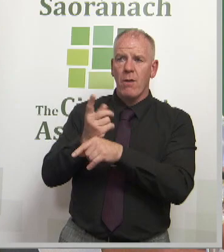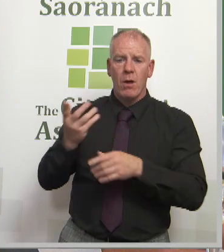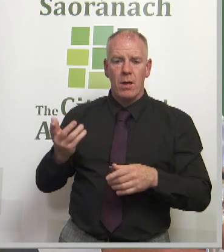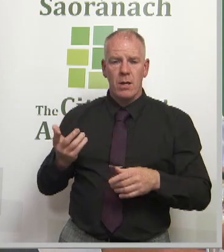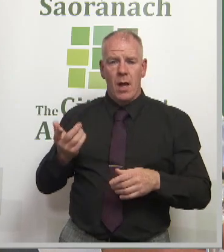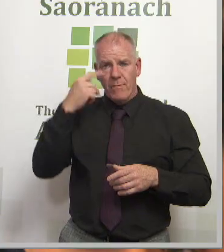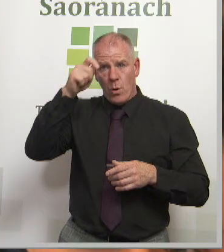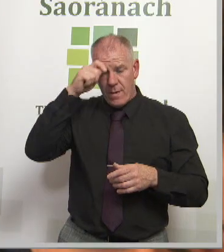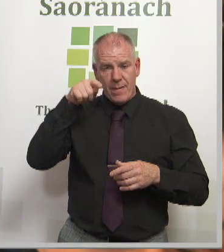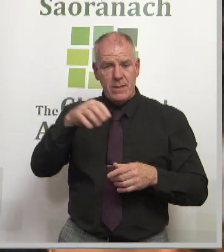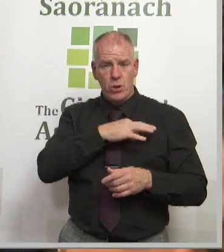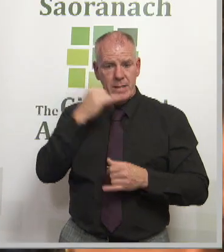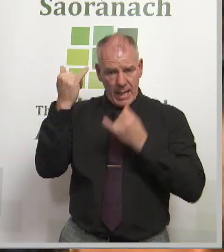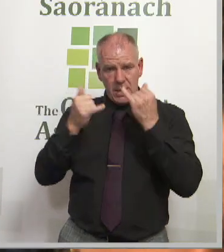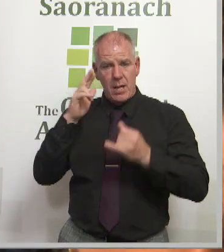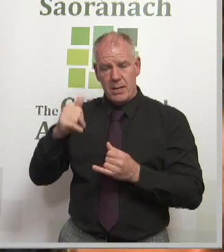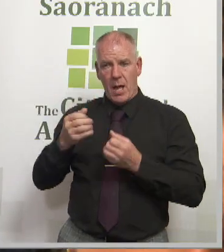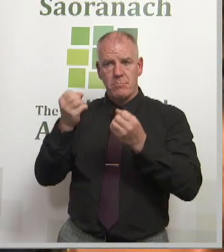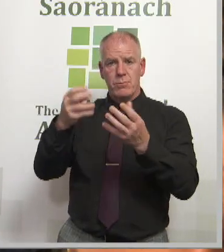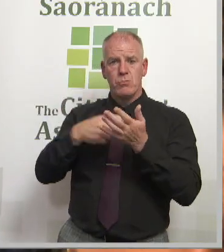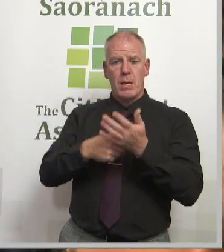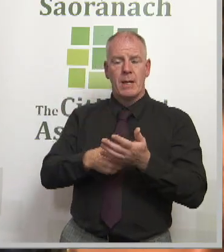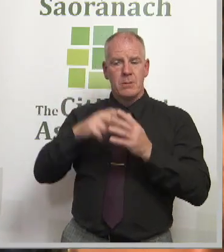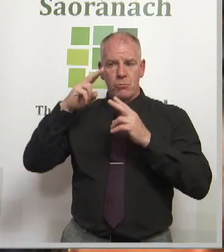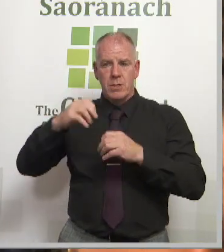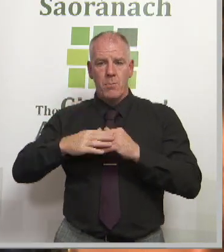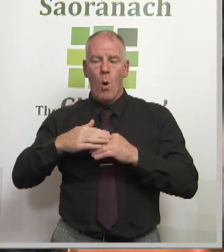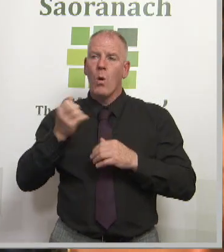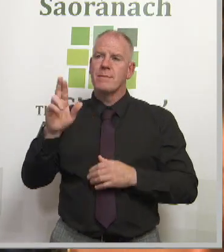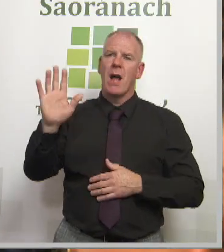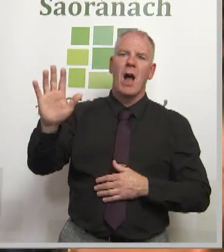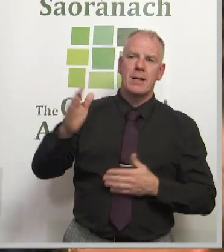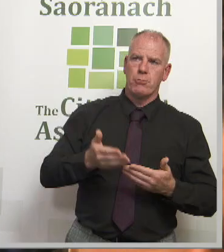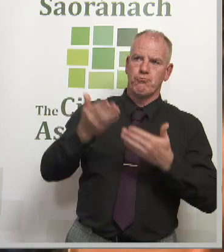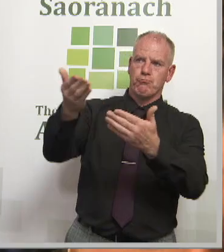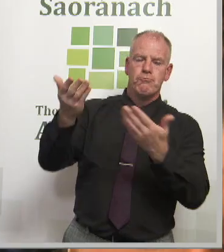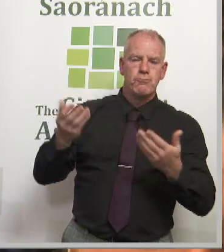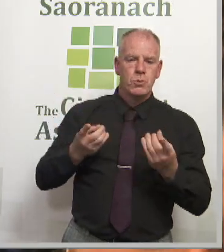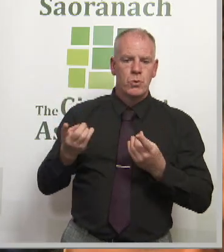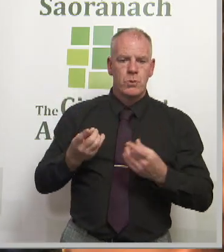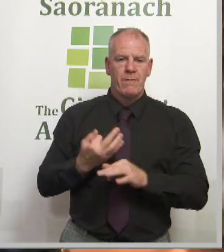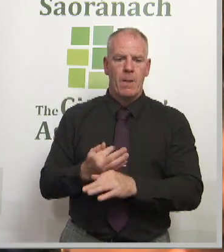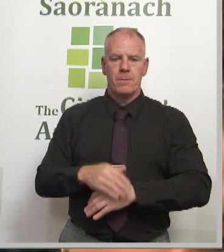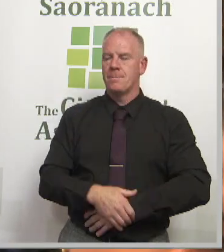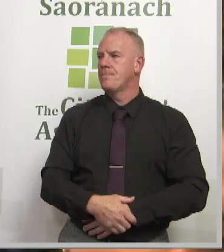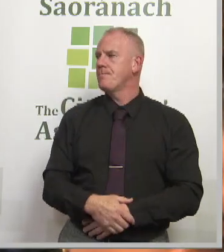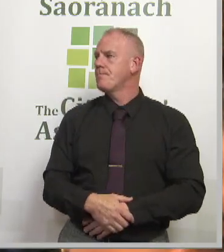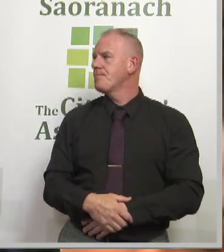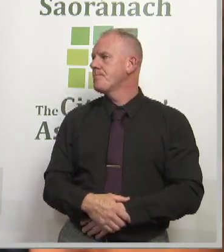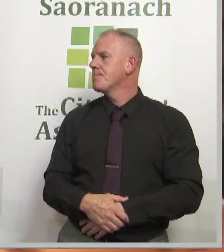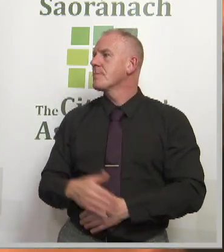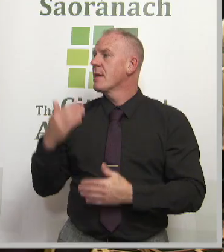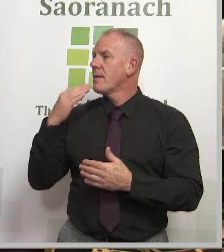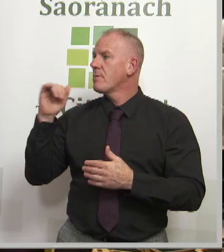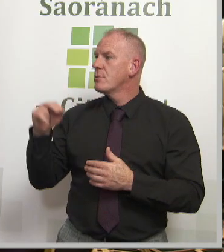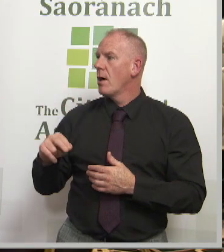think that's a good idea, then you can look into it further, or you can go and say, now over to you. Okay, thank you, Mary, and thank you,